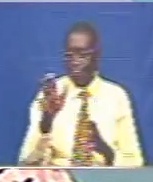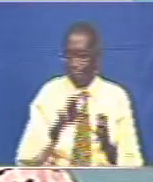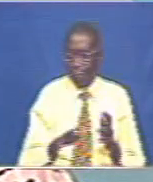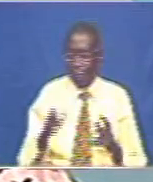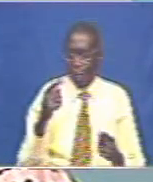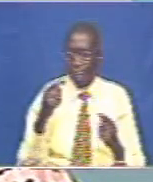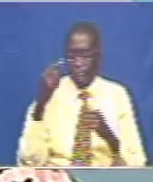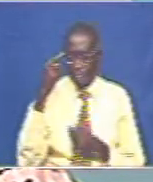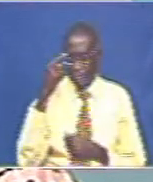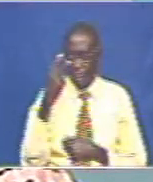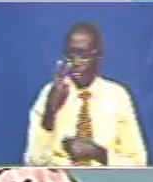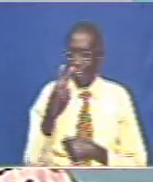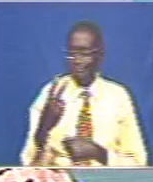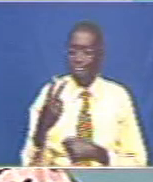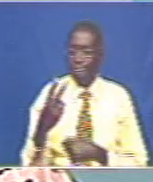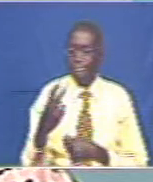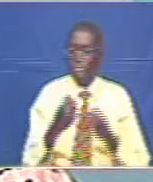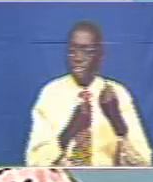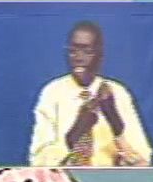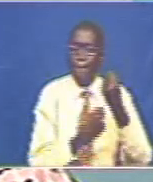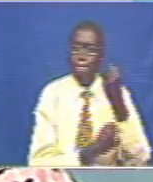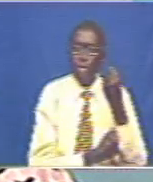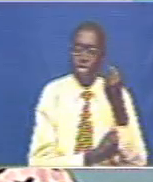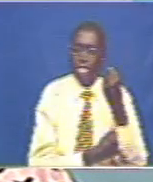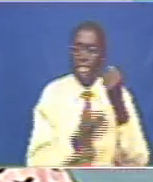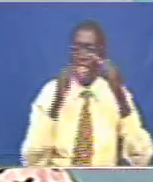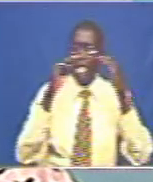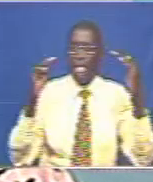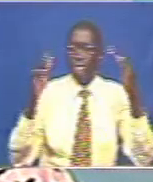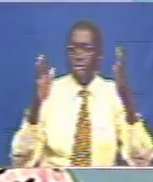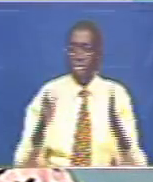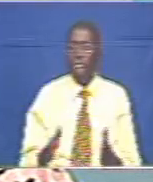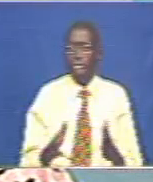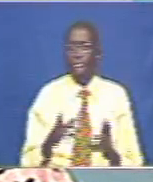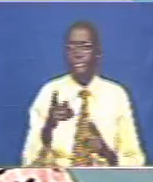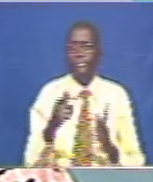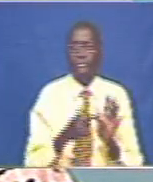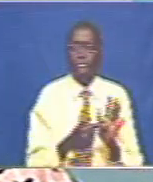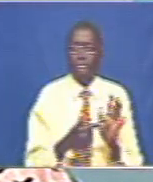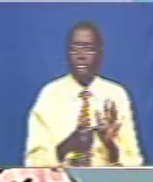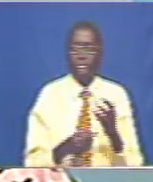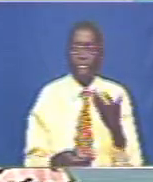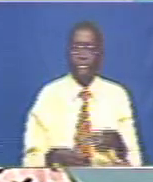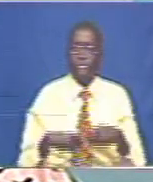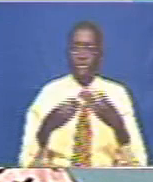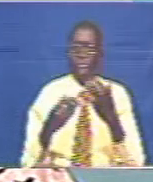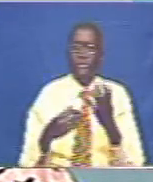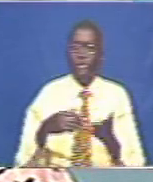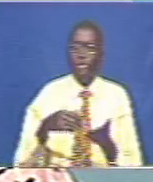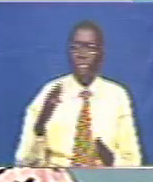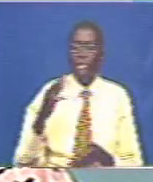not really we think, but we are supporting affordable housing. Mm. For example, there are over 1,200